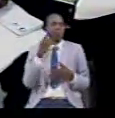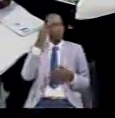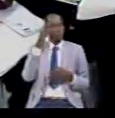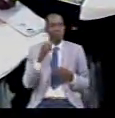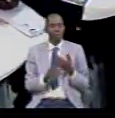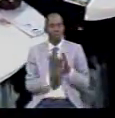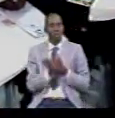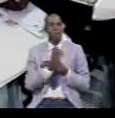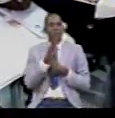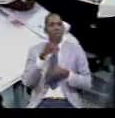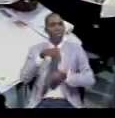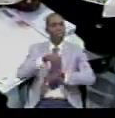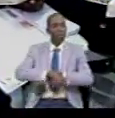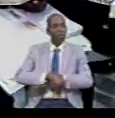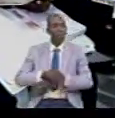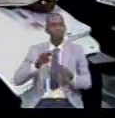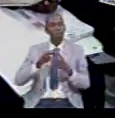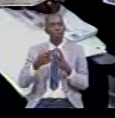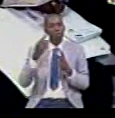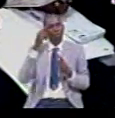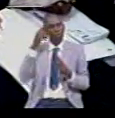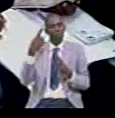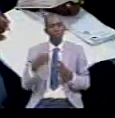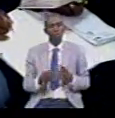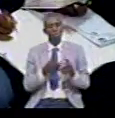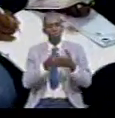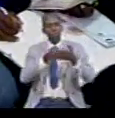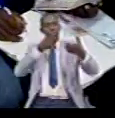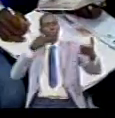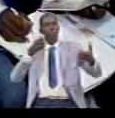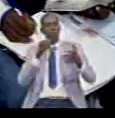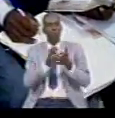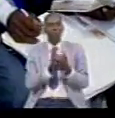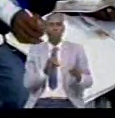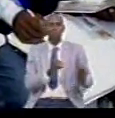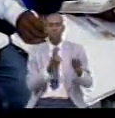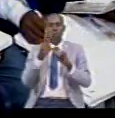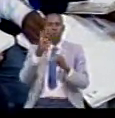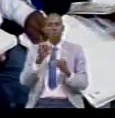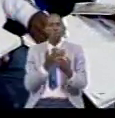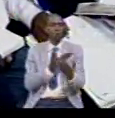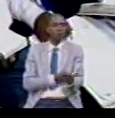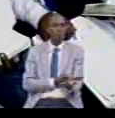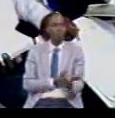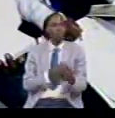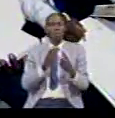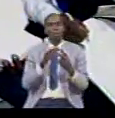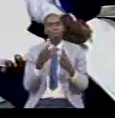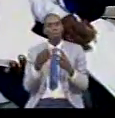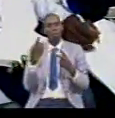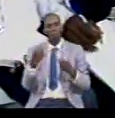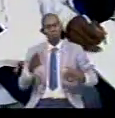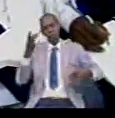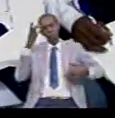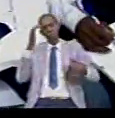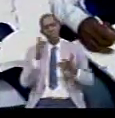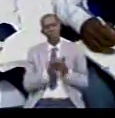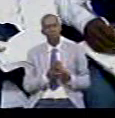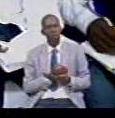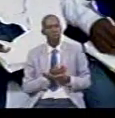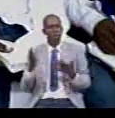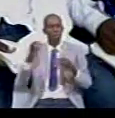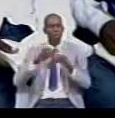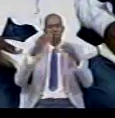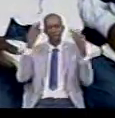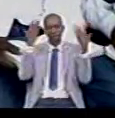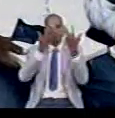night, nor for the arrow that flieth by day, nor for the pestilence that wasted in darkness,